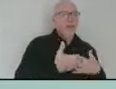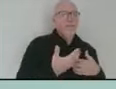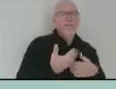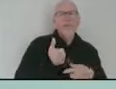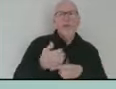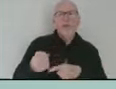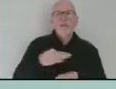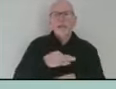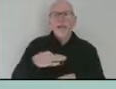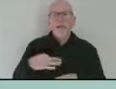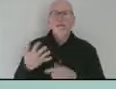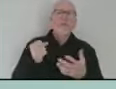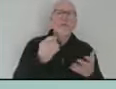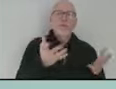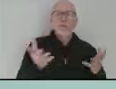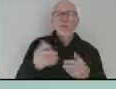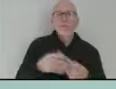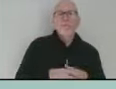and beds. So